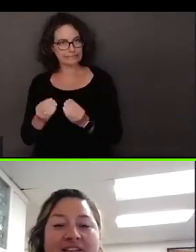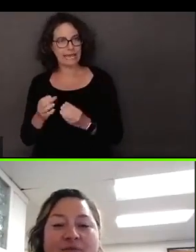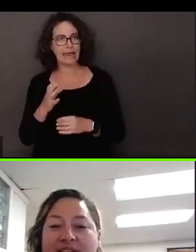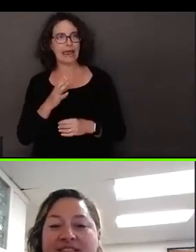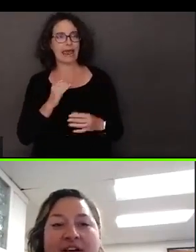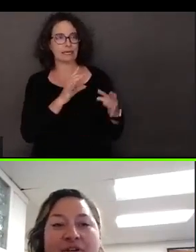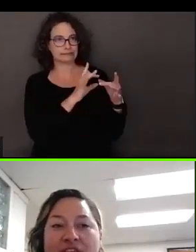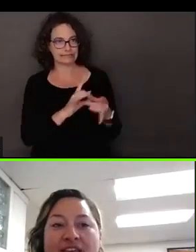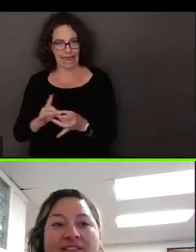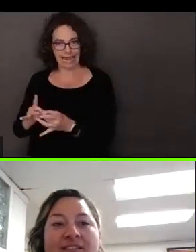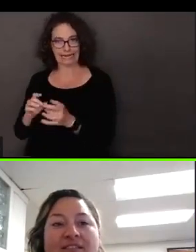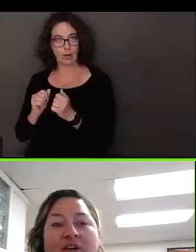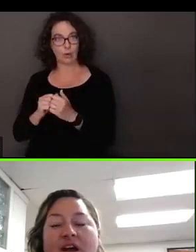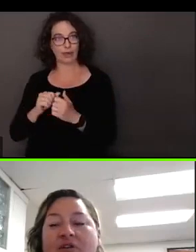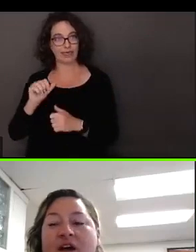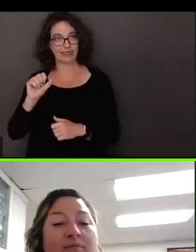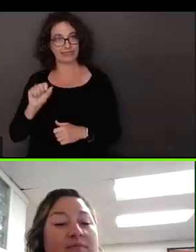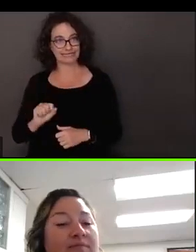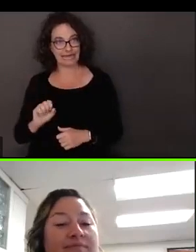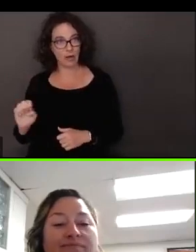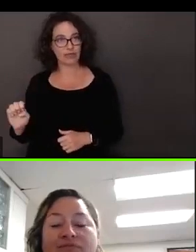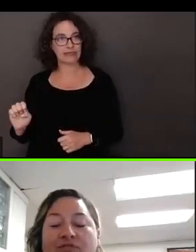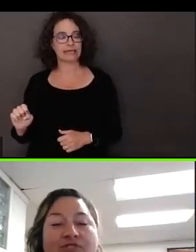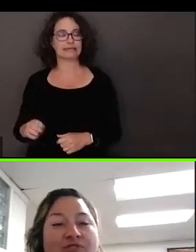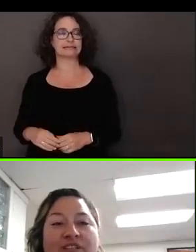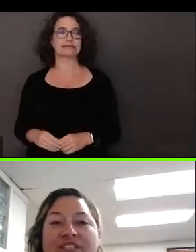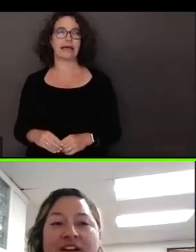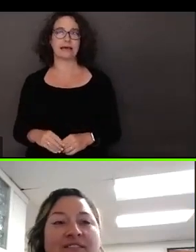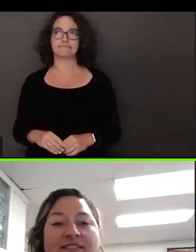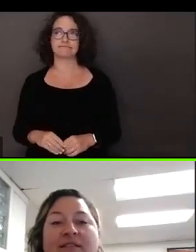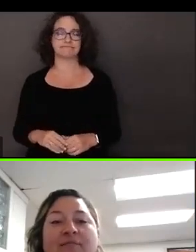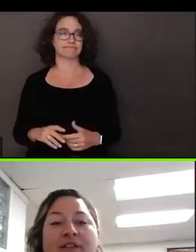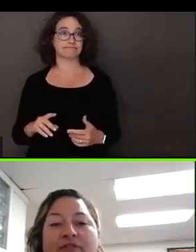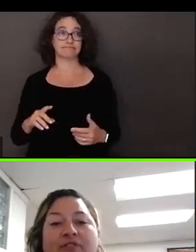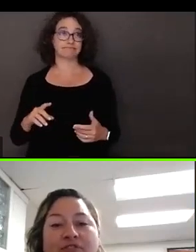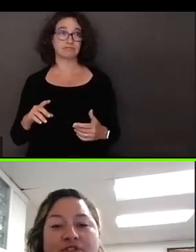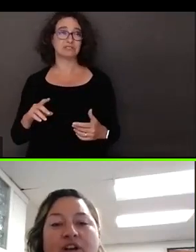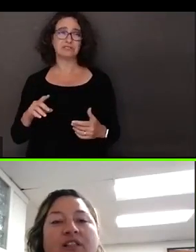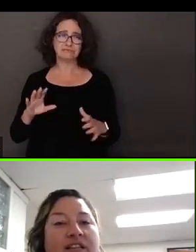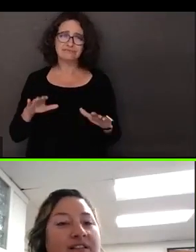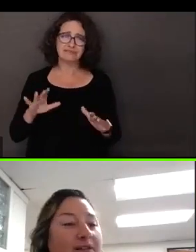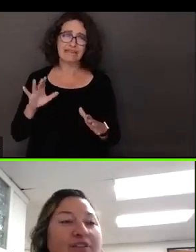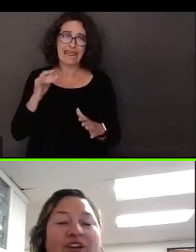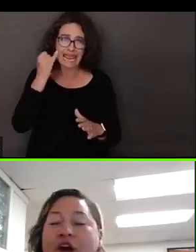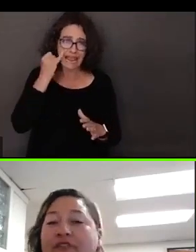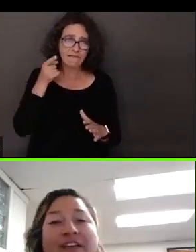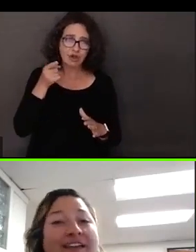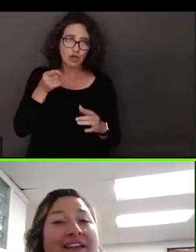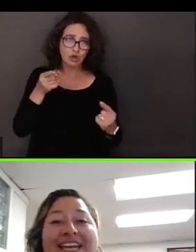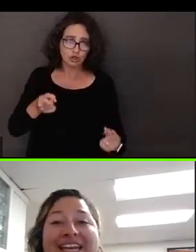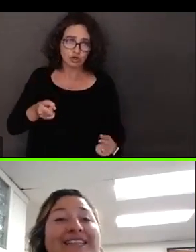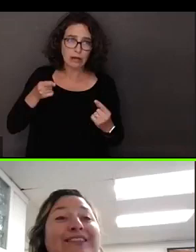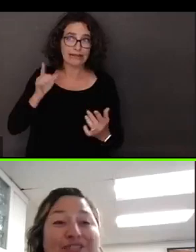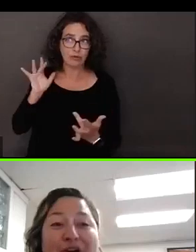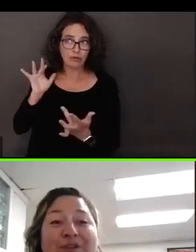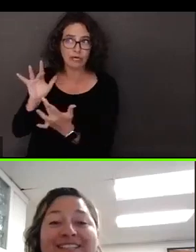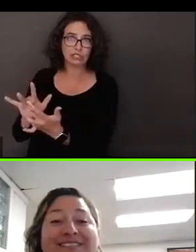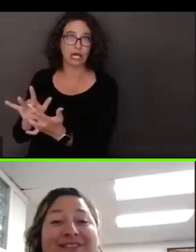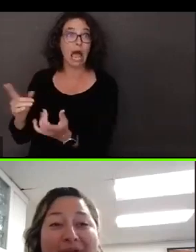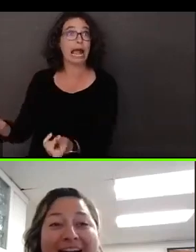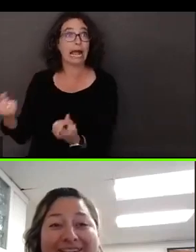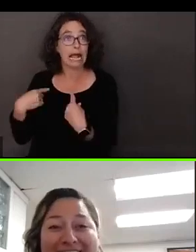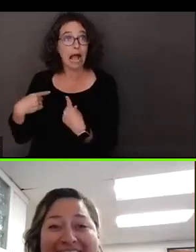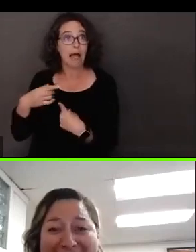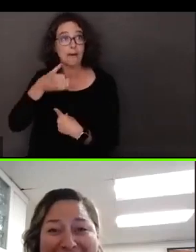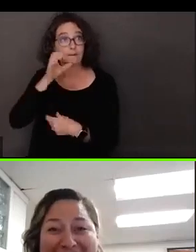tie it in with Southeast. Just reach out to somebody if you're struggling. Come to coffee. Eat the